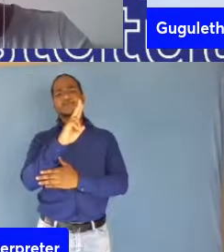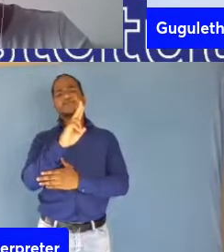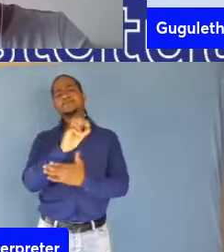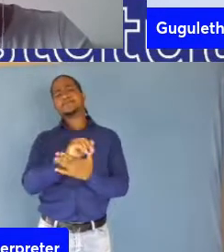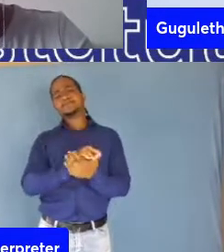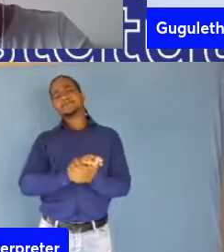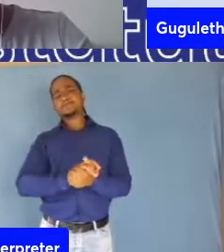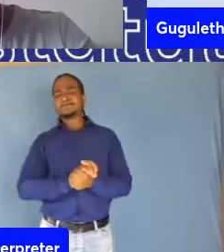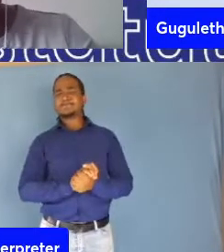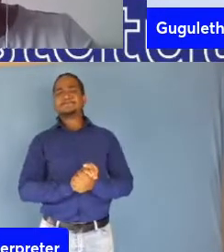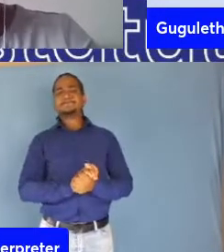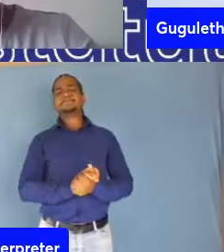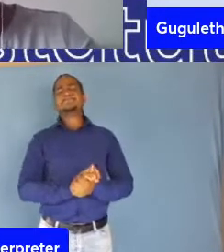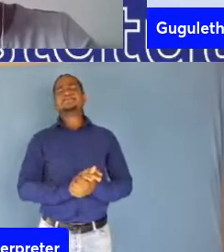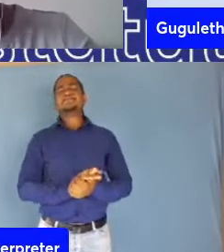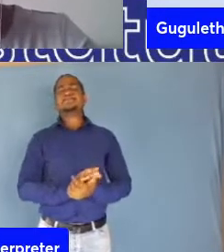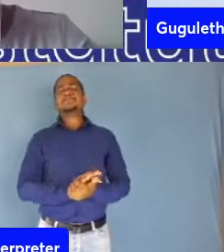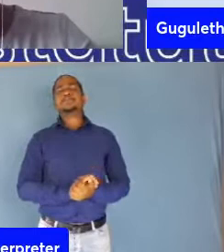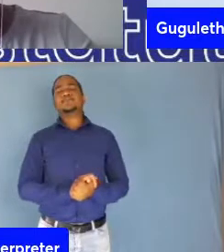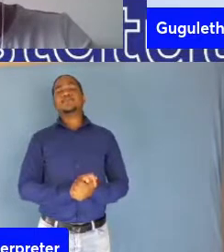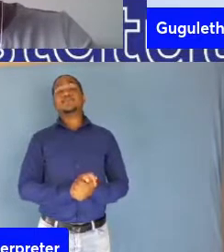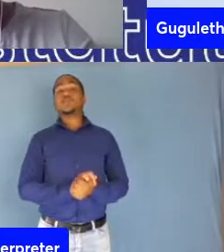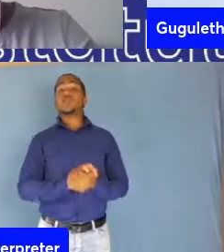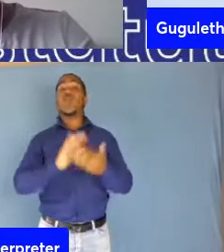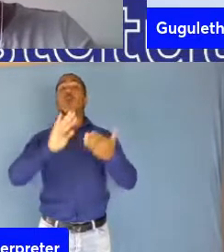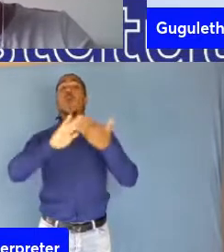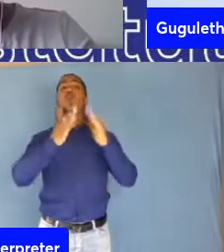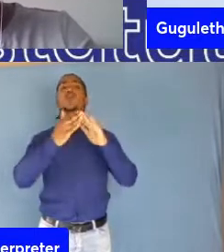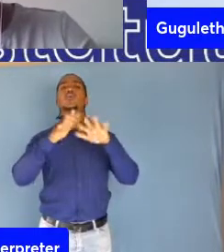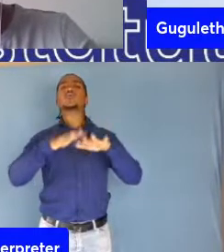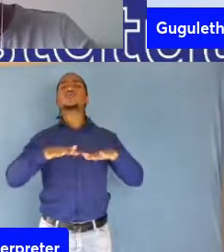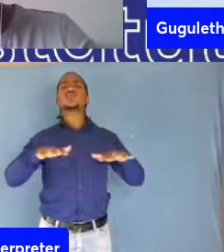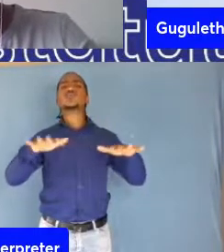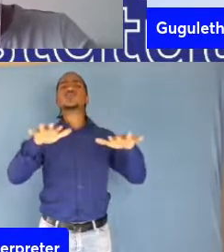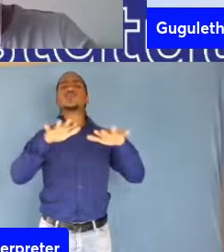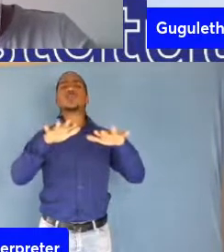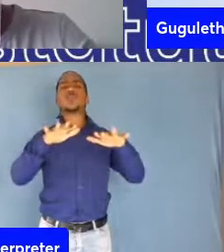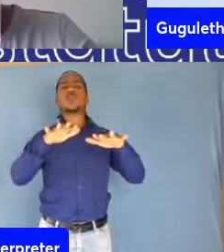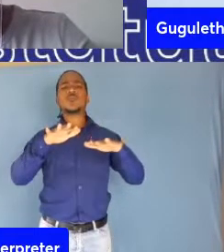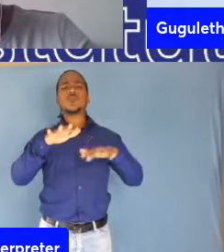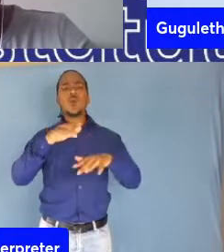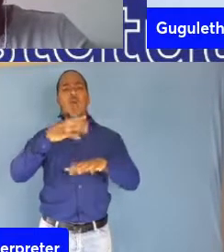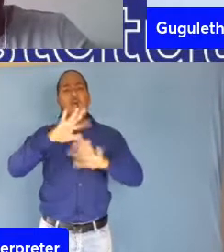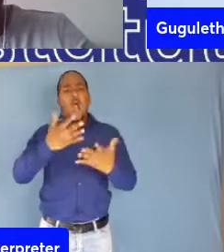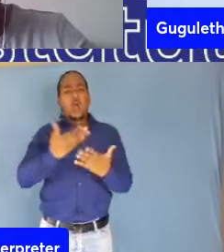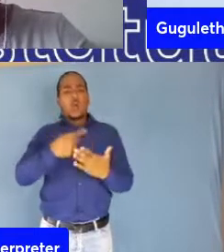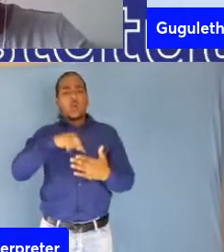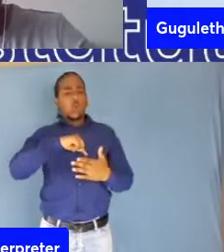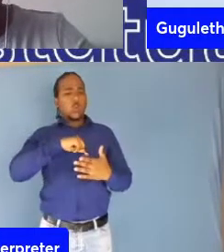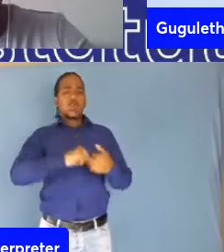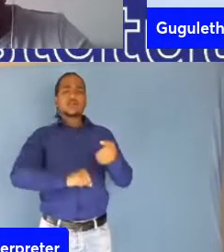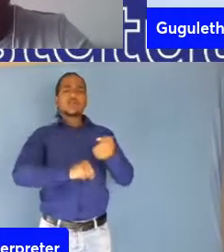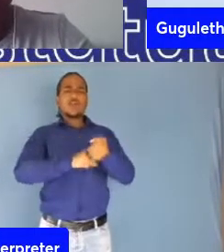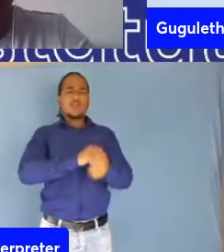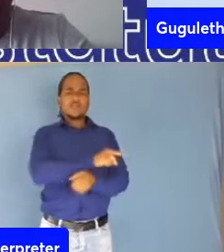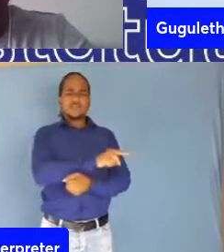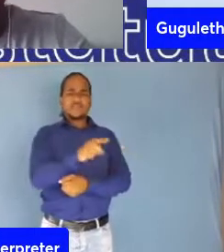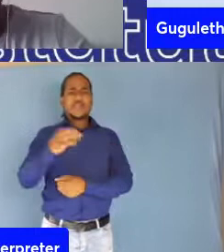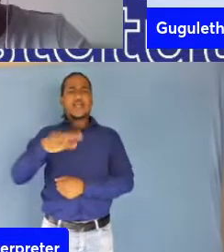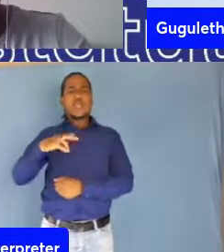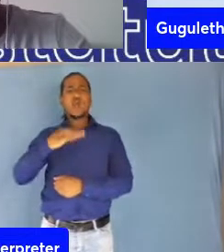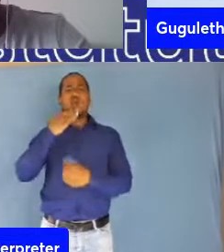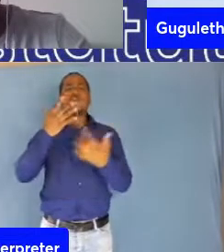So, as a community, how should we support girls who have been raped and are